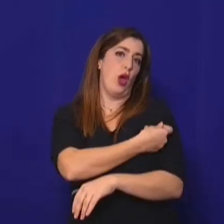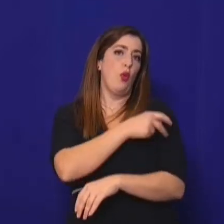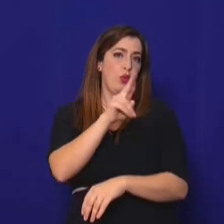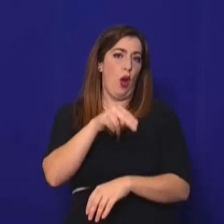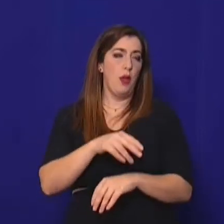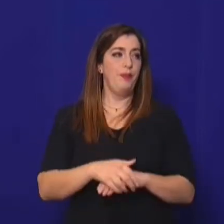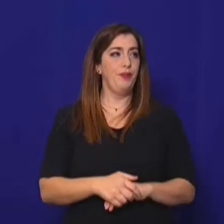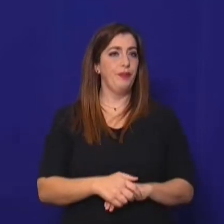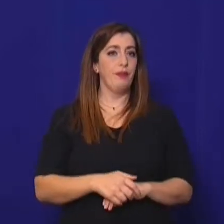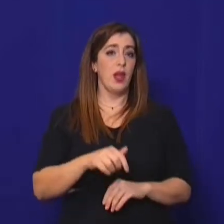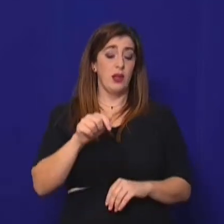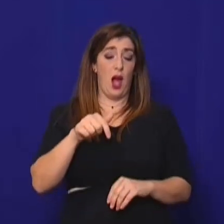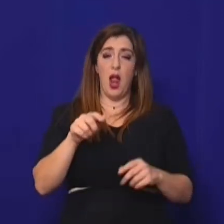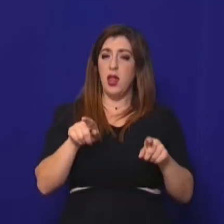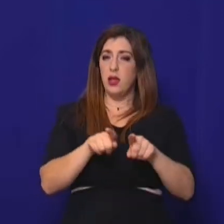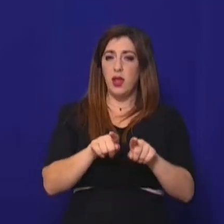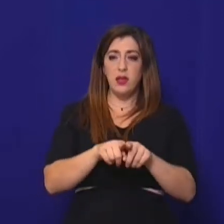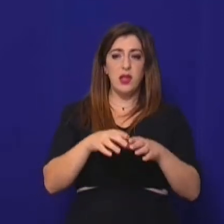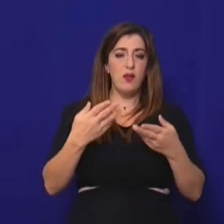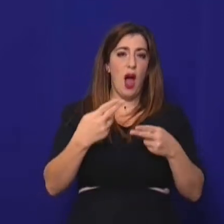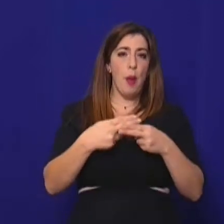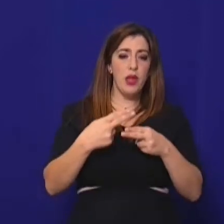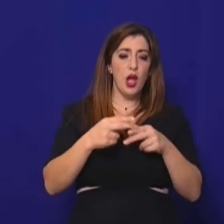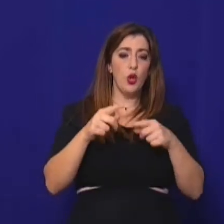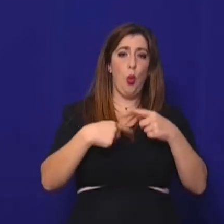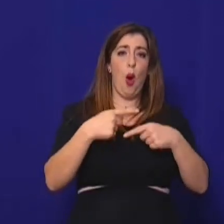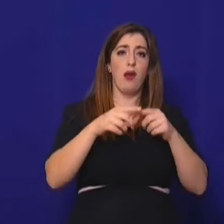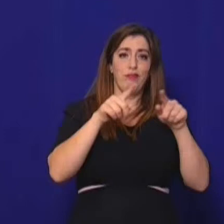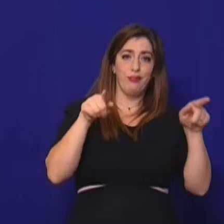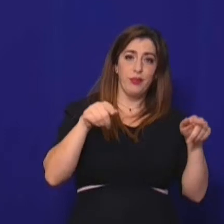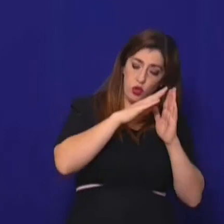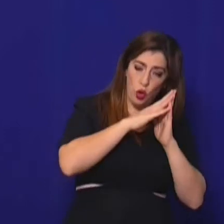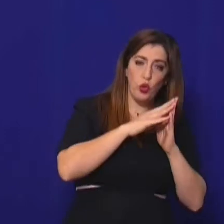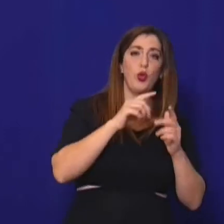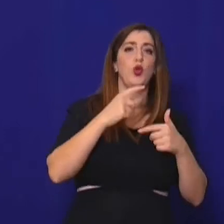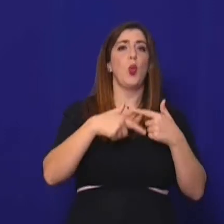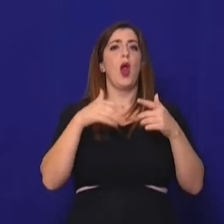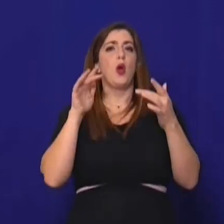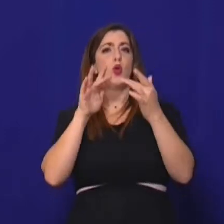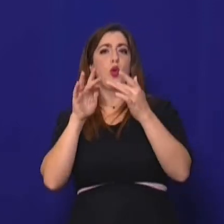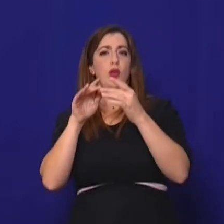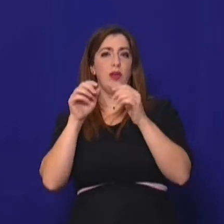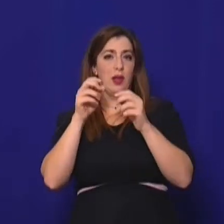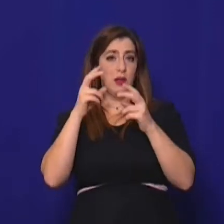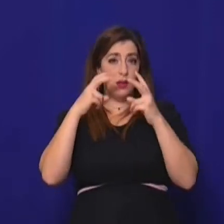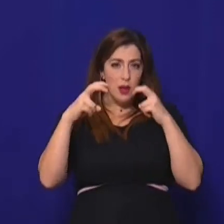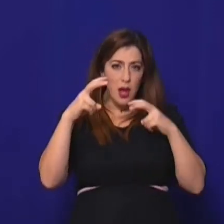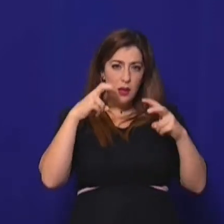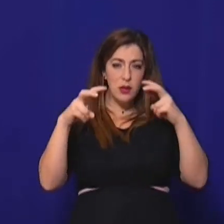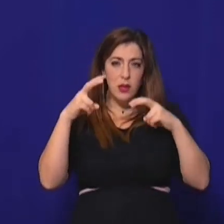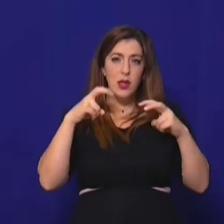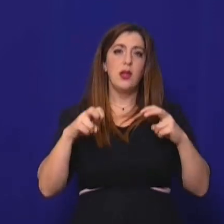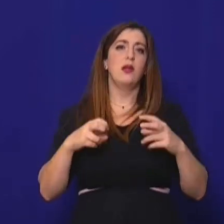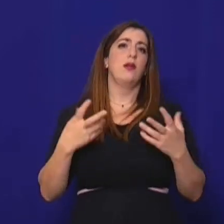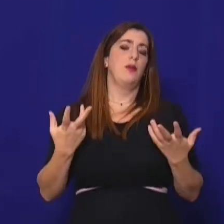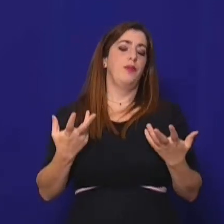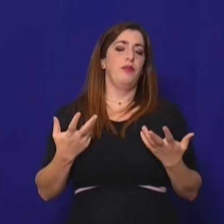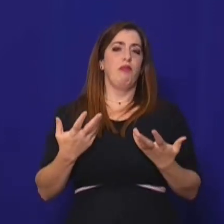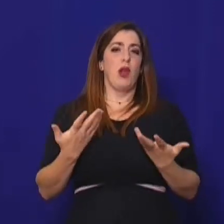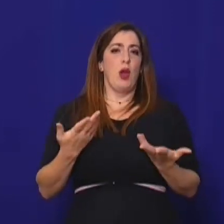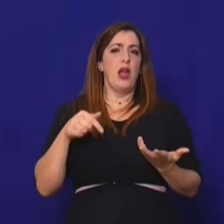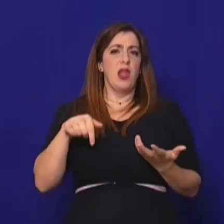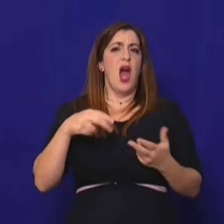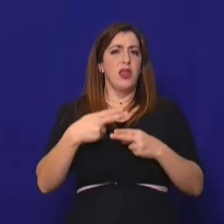tracing ukoll dan huwa punt importanti u kruċjali bil-pjanijiet tagħna kollha alla darba jkollna l-vaccin. Infakkar